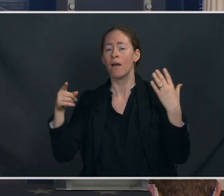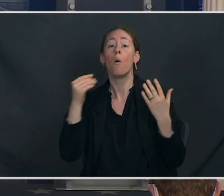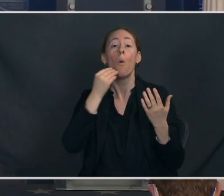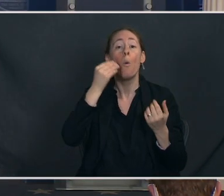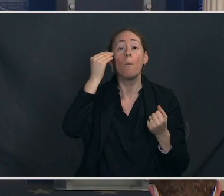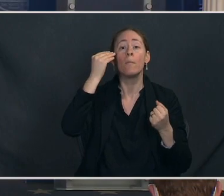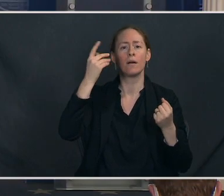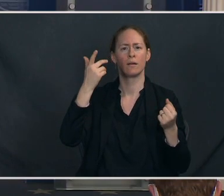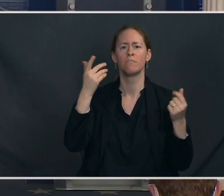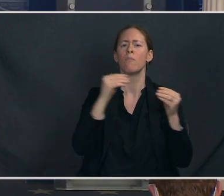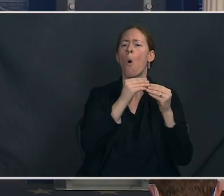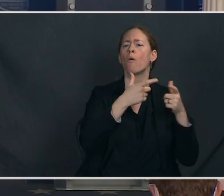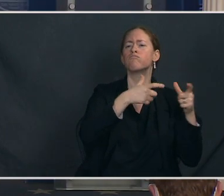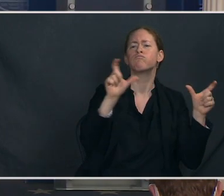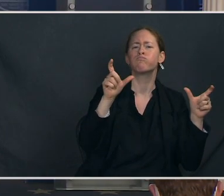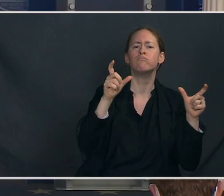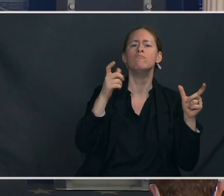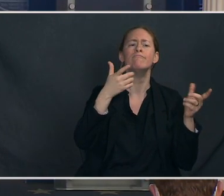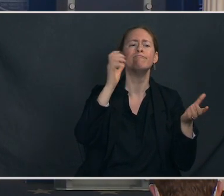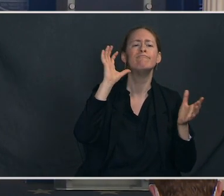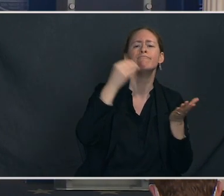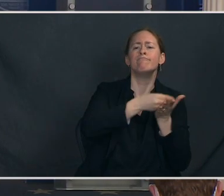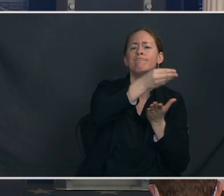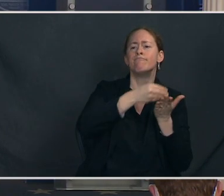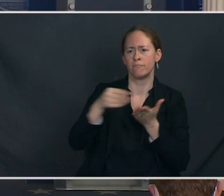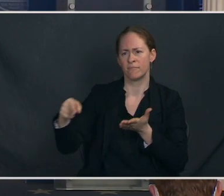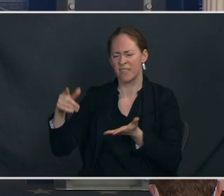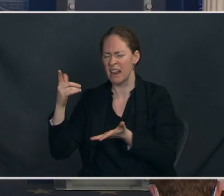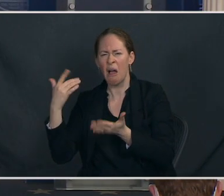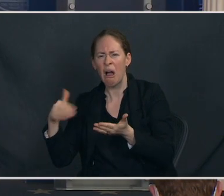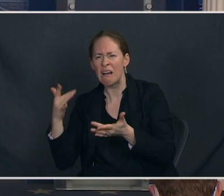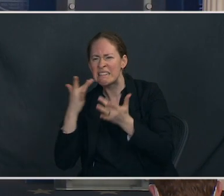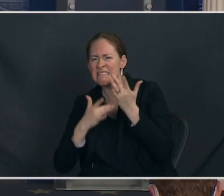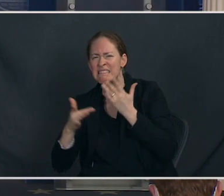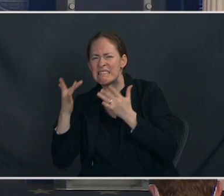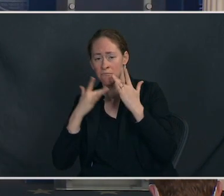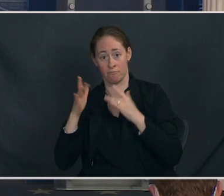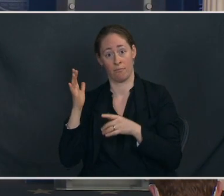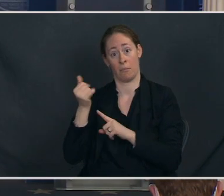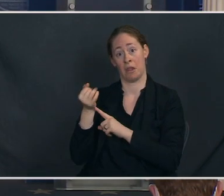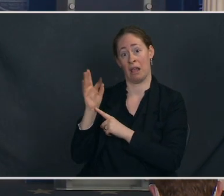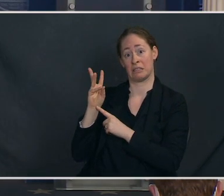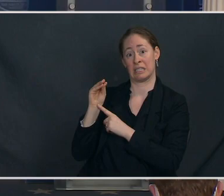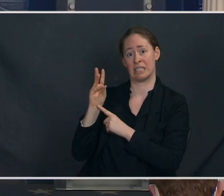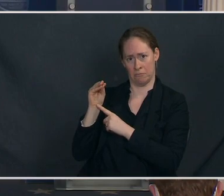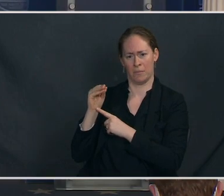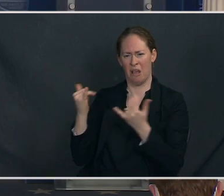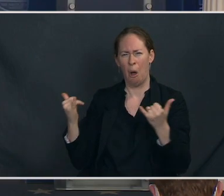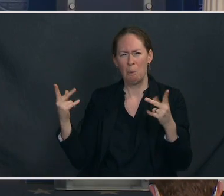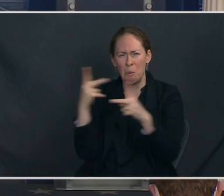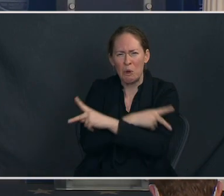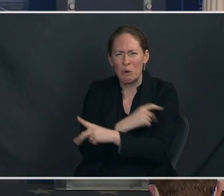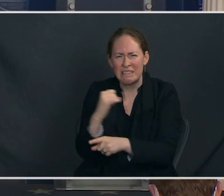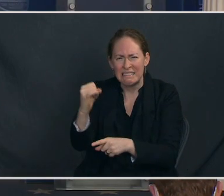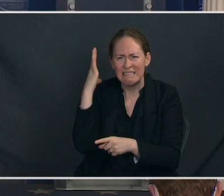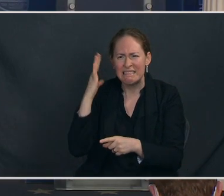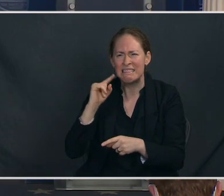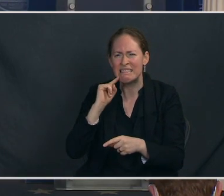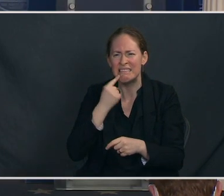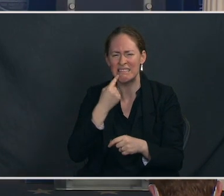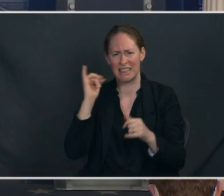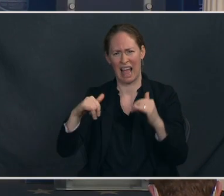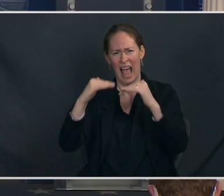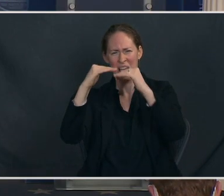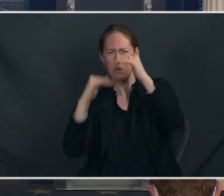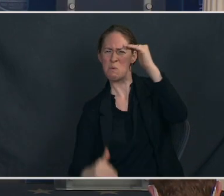was in 1960. These long-standing inequities are compounded by the converging crises